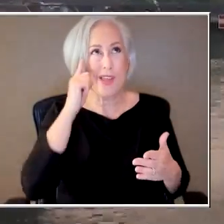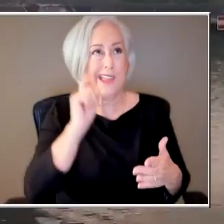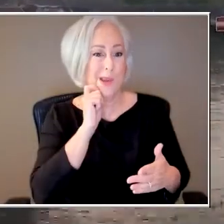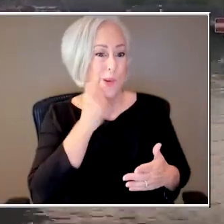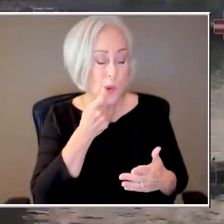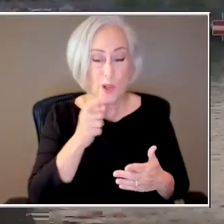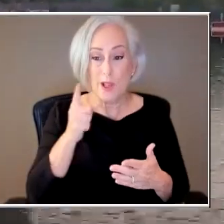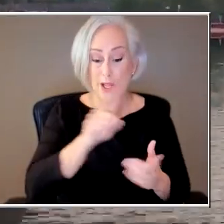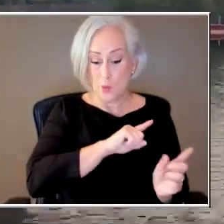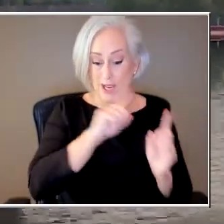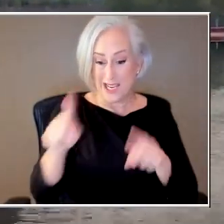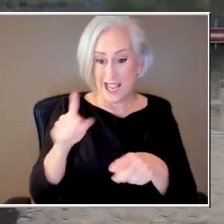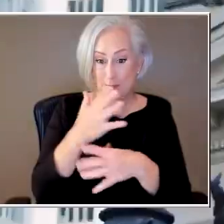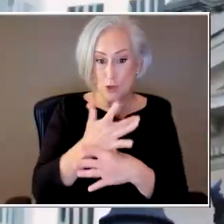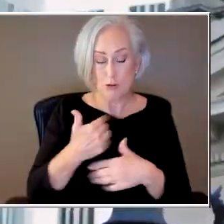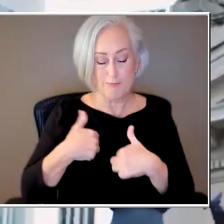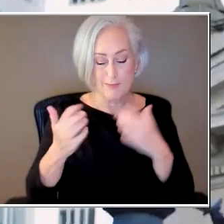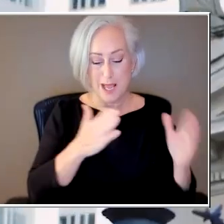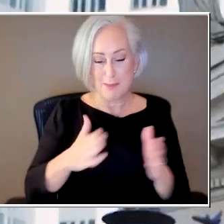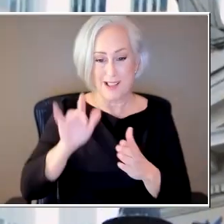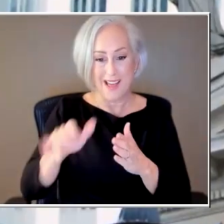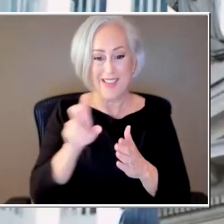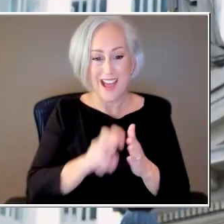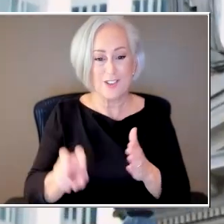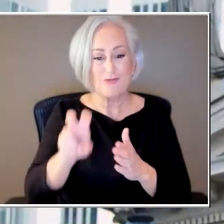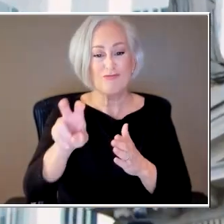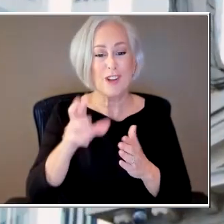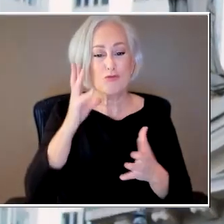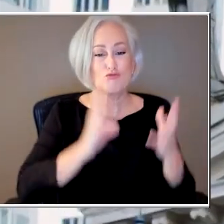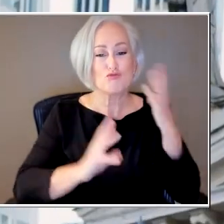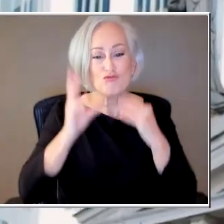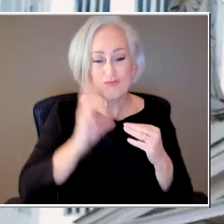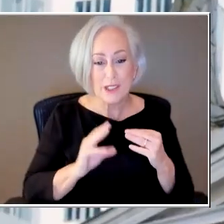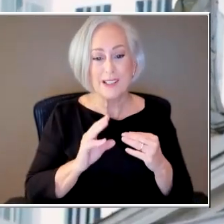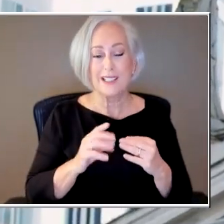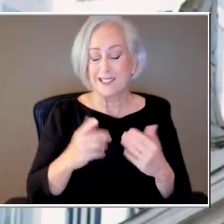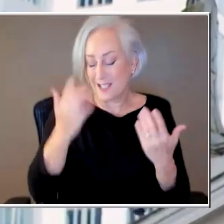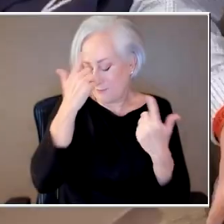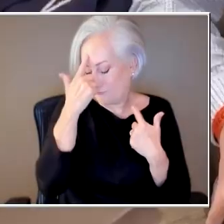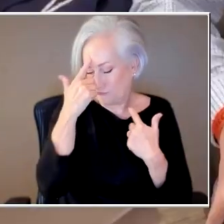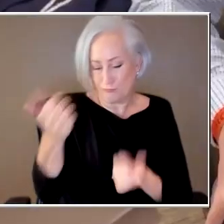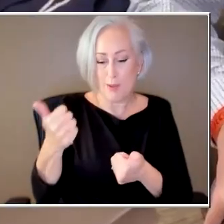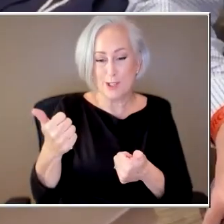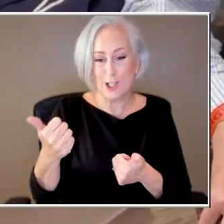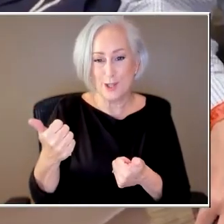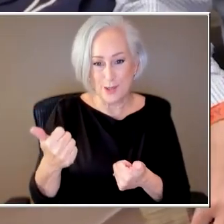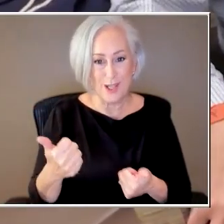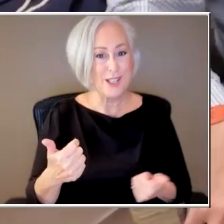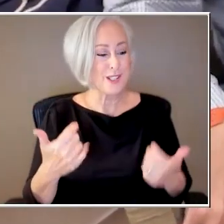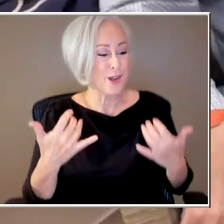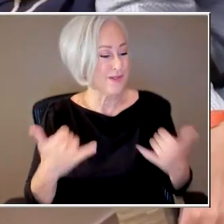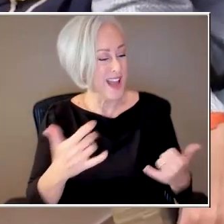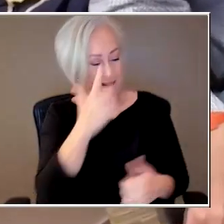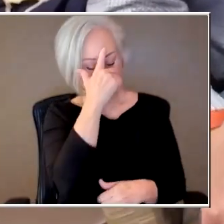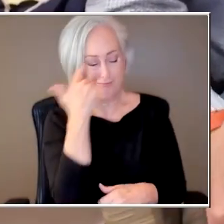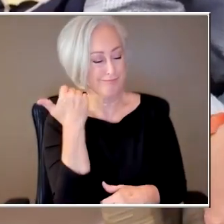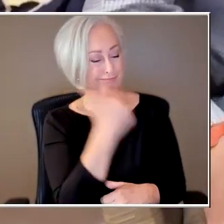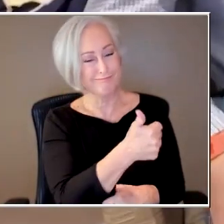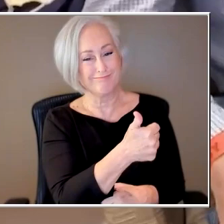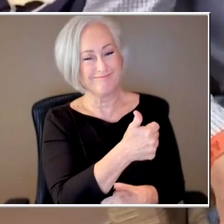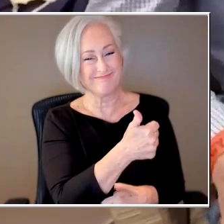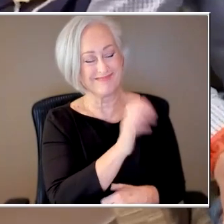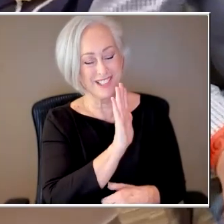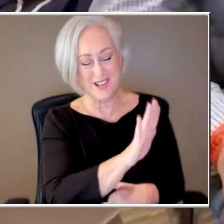part to plan this trip, and he said, I don't know, do whatever you want. So it was my schedule, so now I said, it's your schedule, do